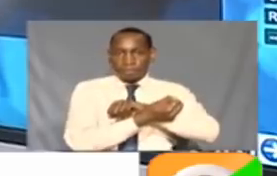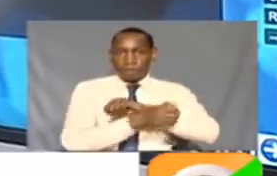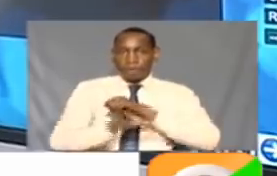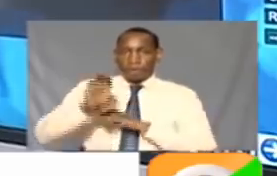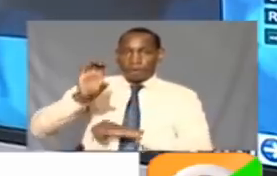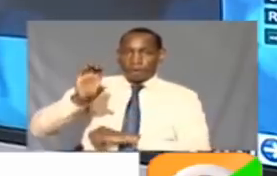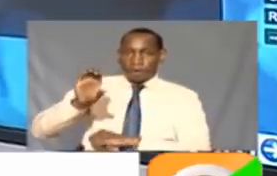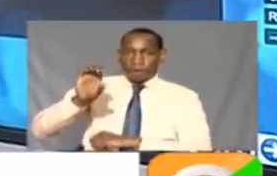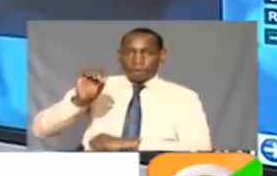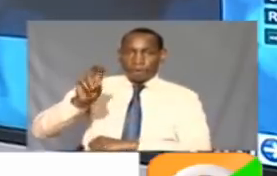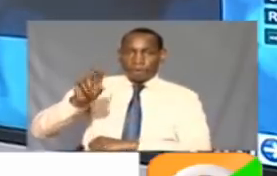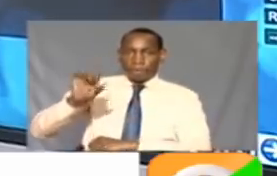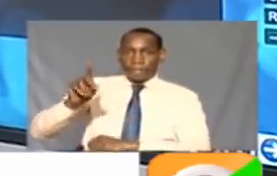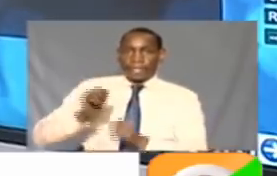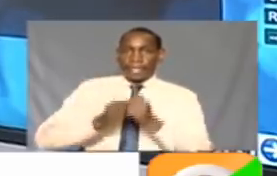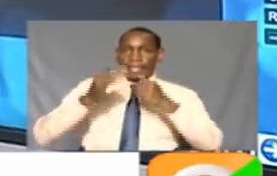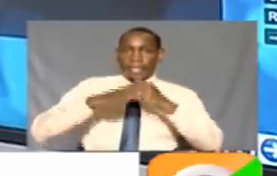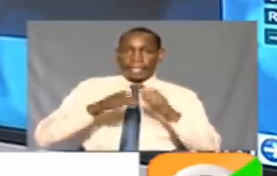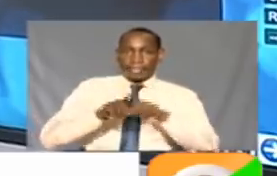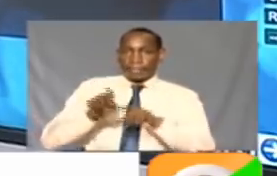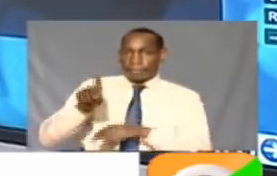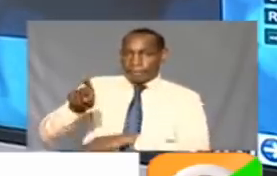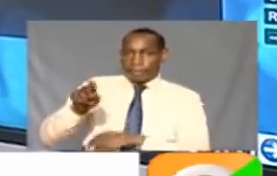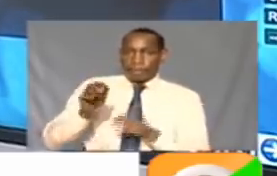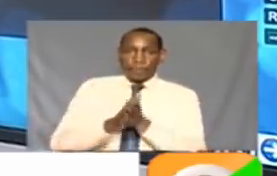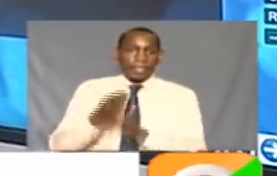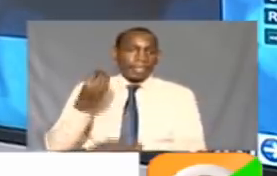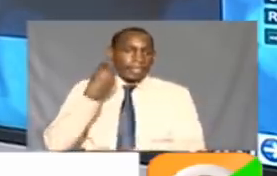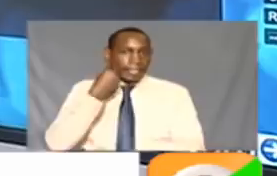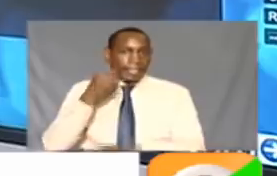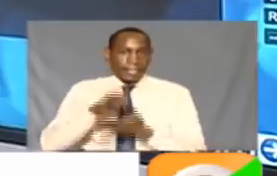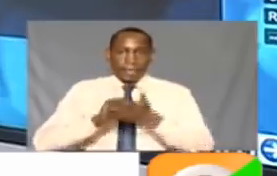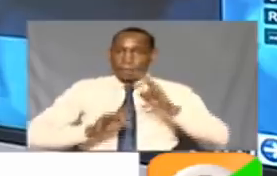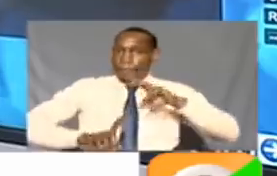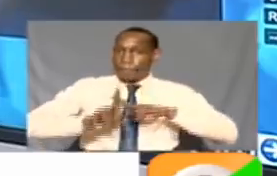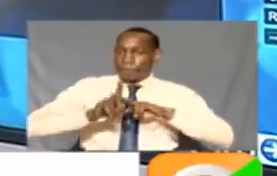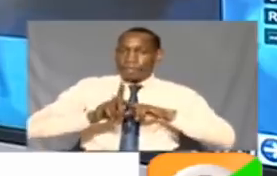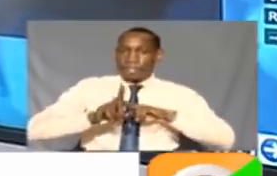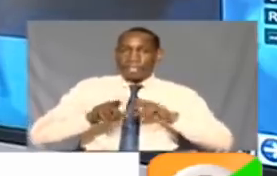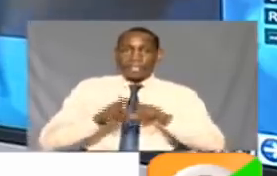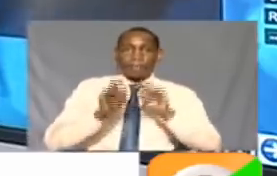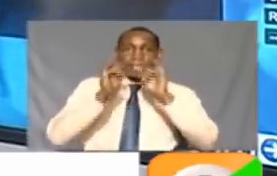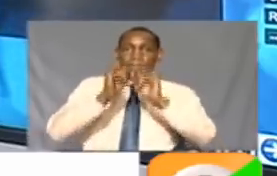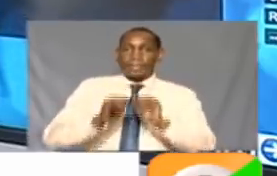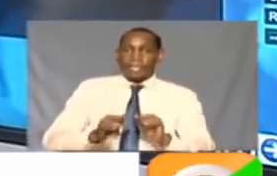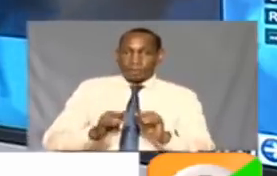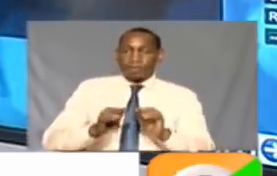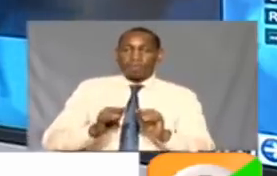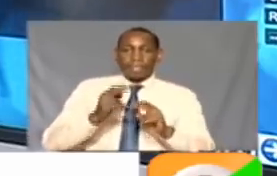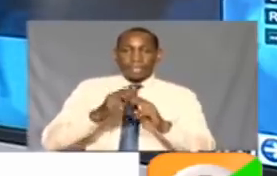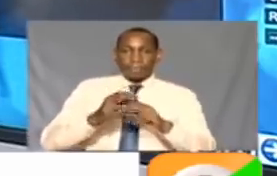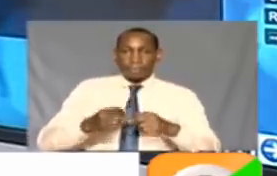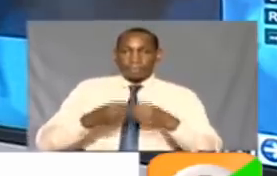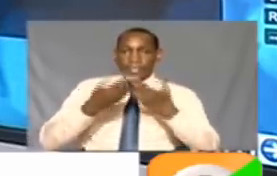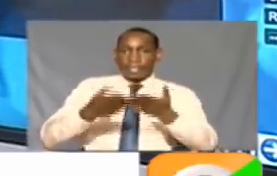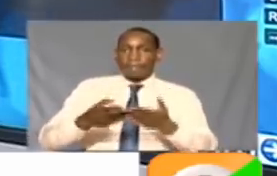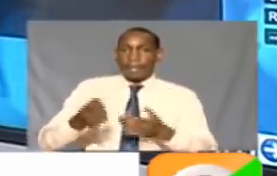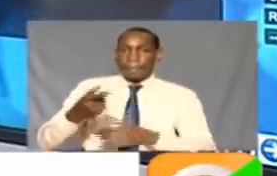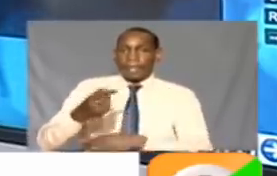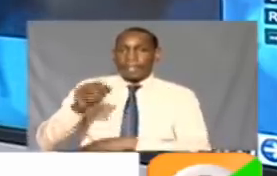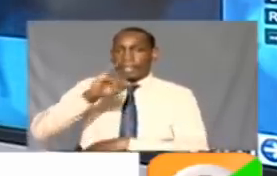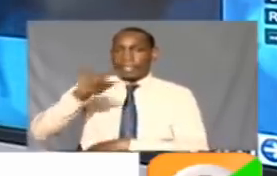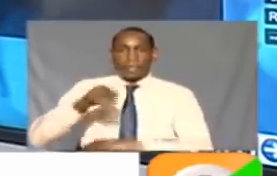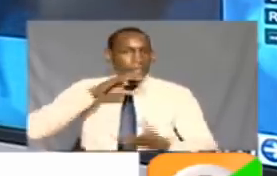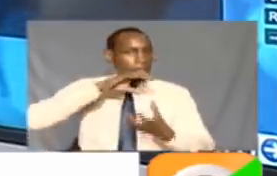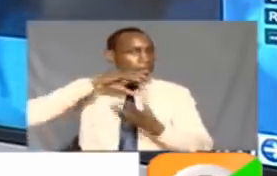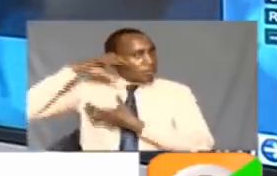COVID-19. This is the virus and this is the disease that it causes. These new terms were given in January this year. So don't get confused